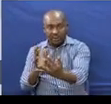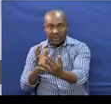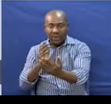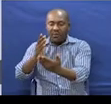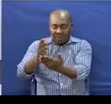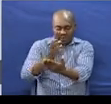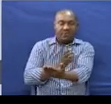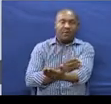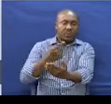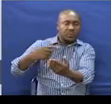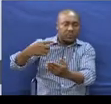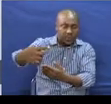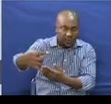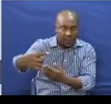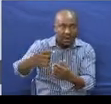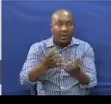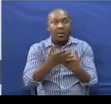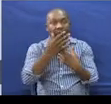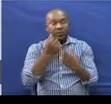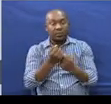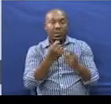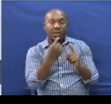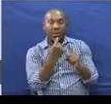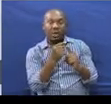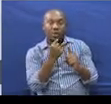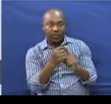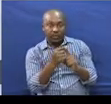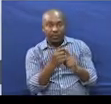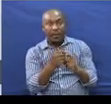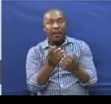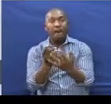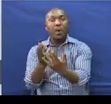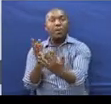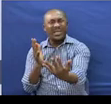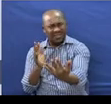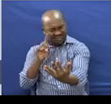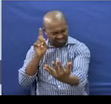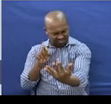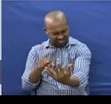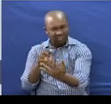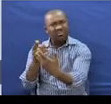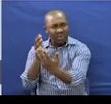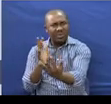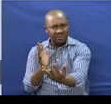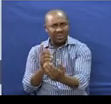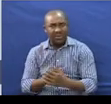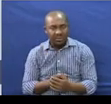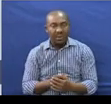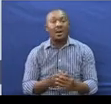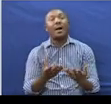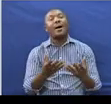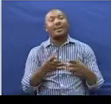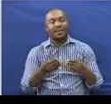so as to be aware about the human populations. So as a populations, it is very